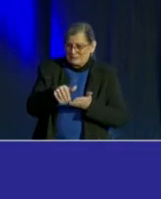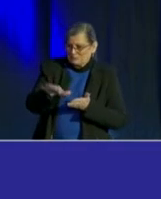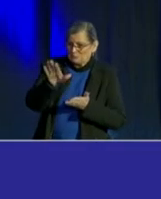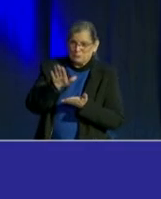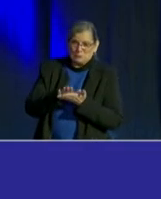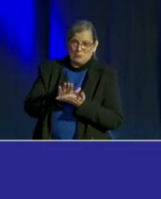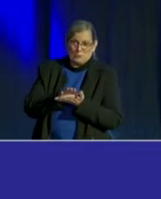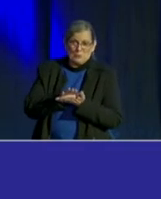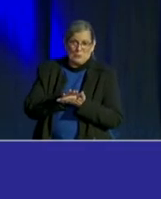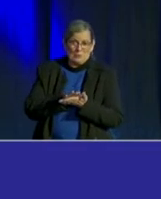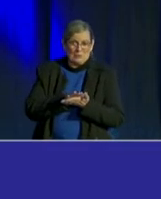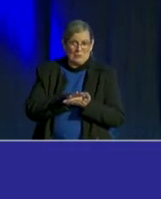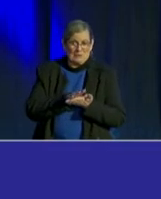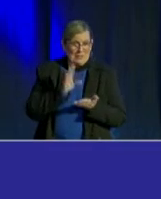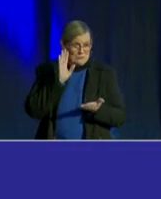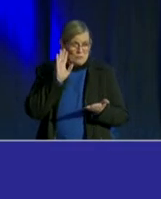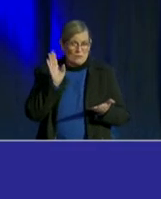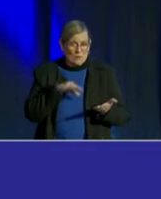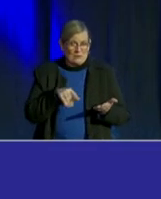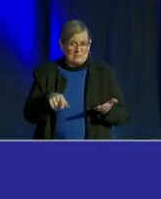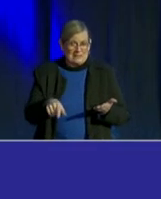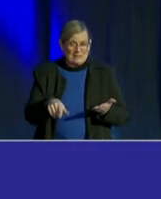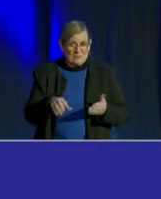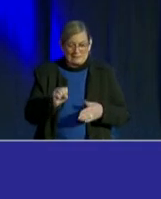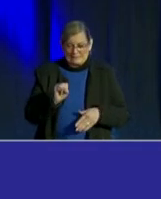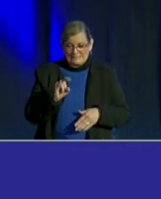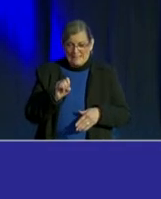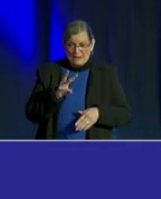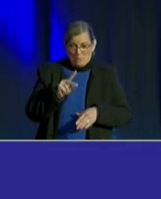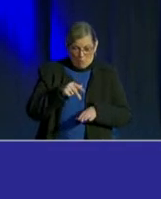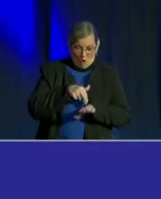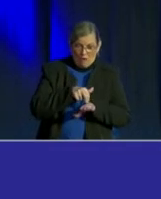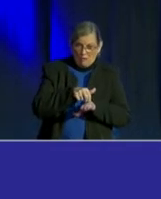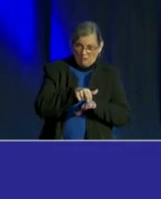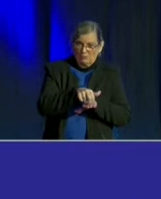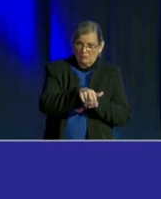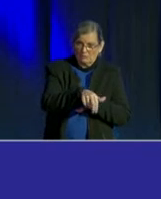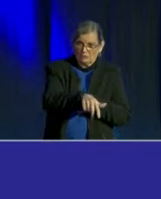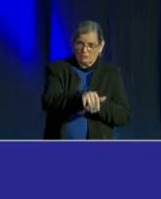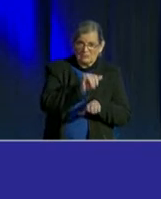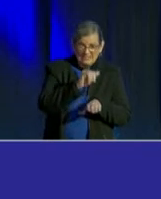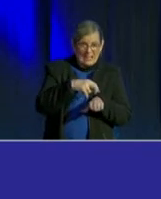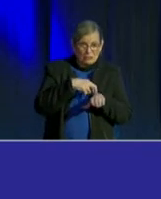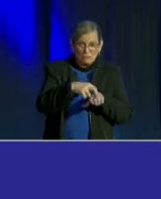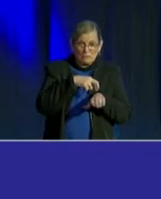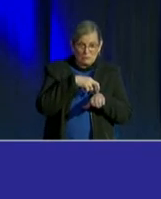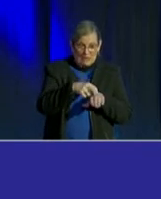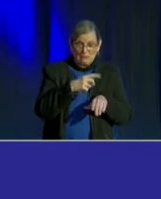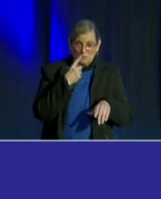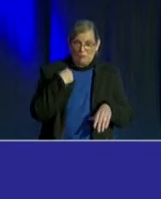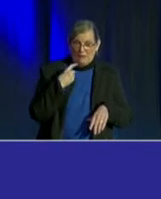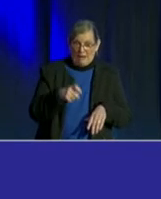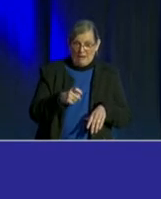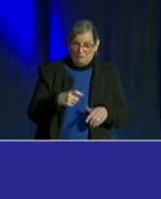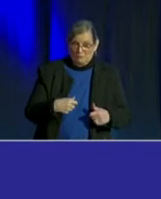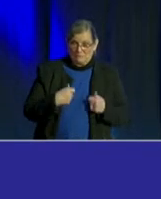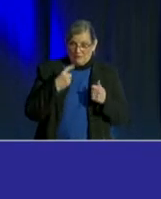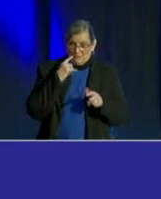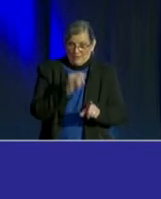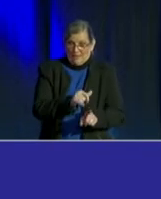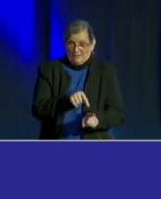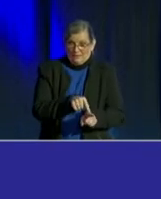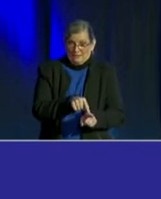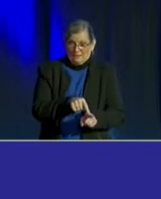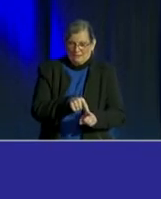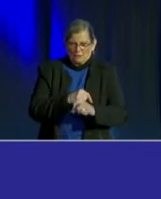that the sidewalk that he walks on, transportation and infrastructure. The road, the protected bike